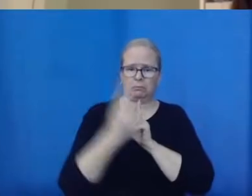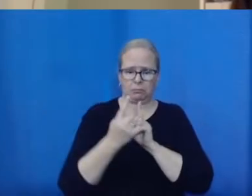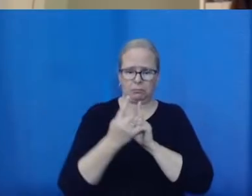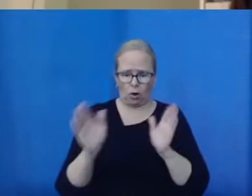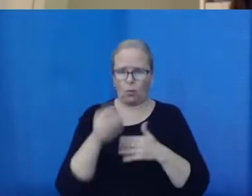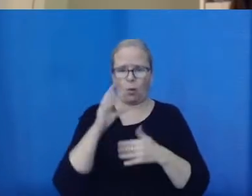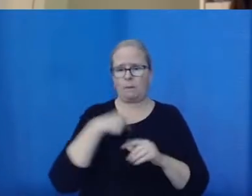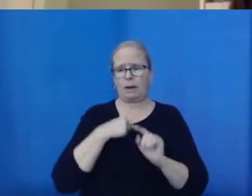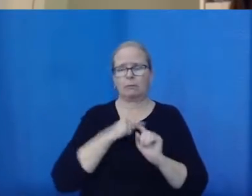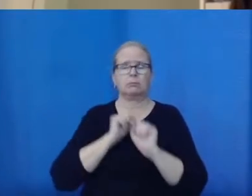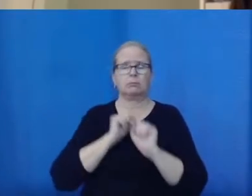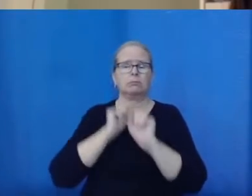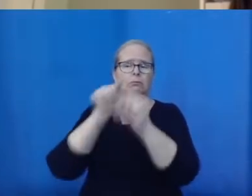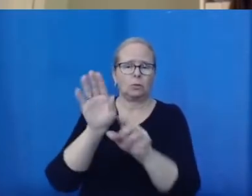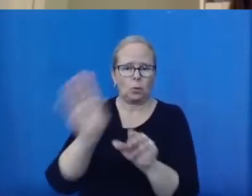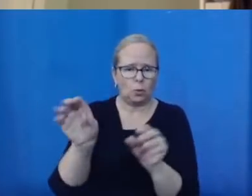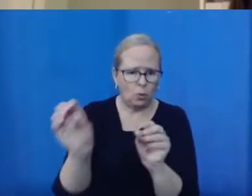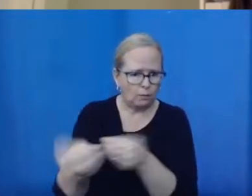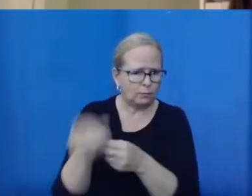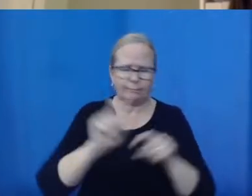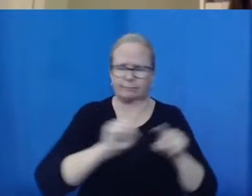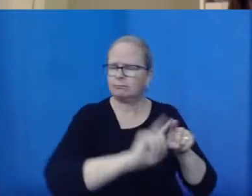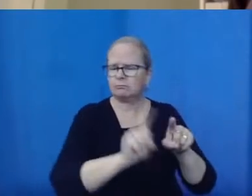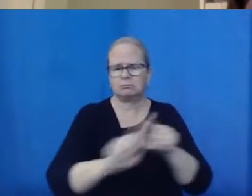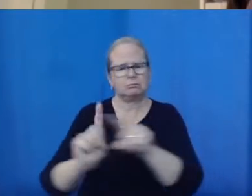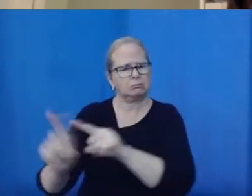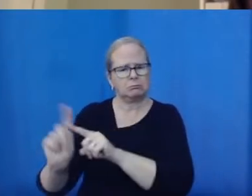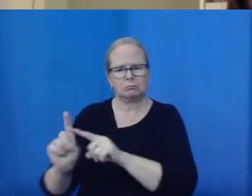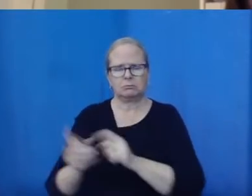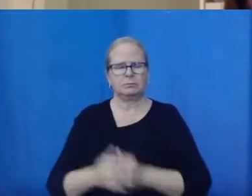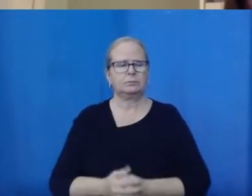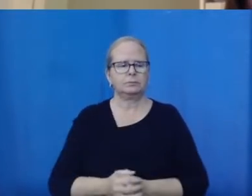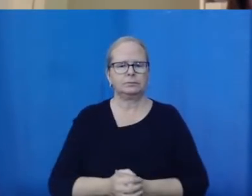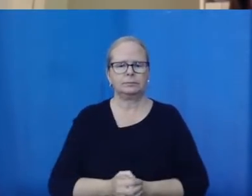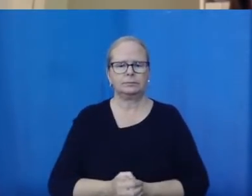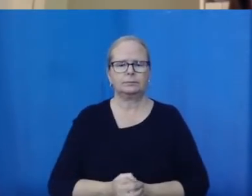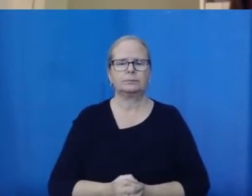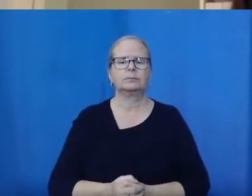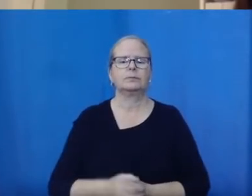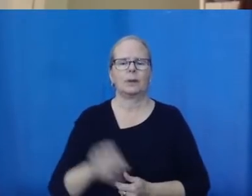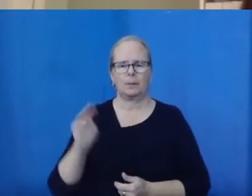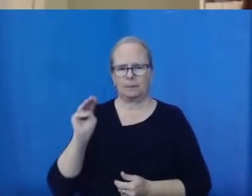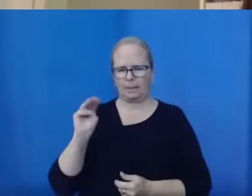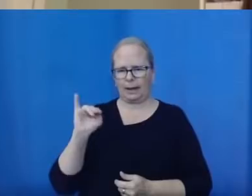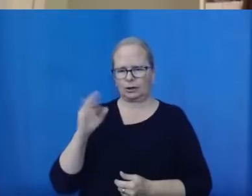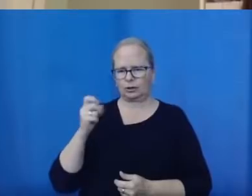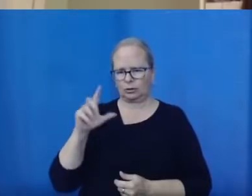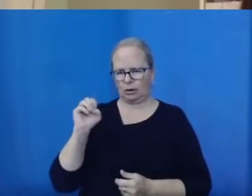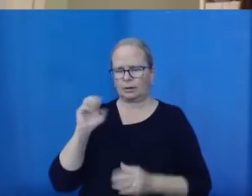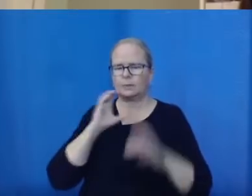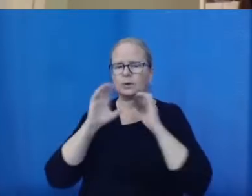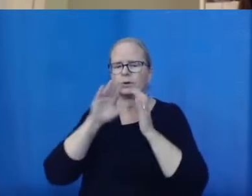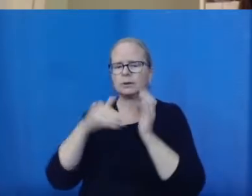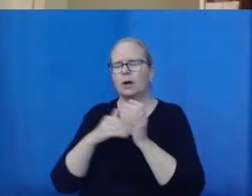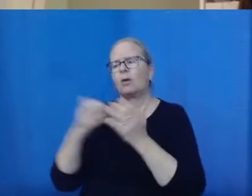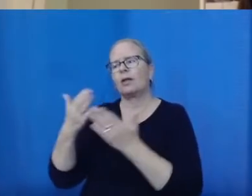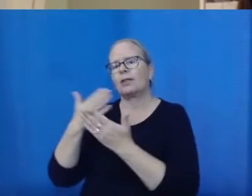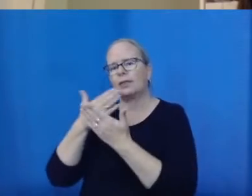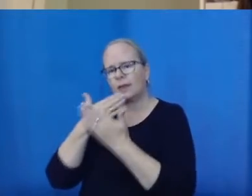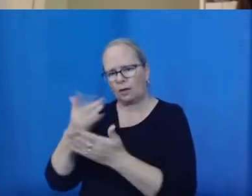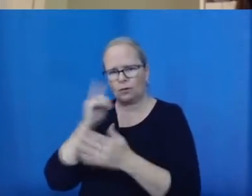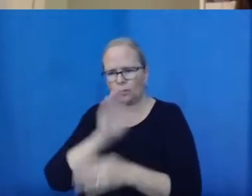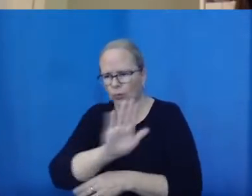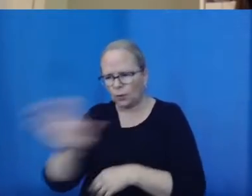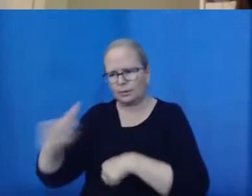Thank you all very much for giving of your time today to help us begin some conversations that